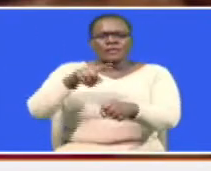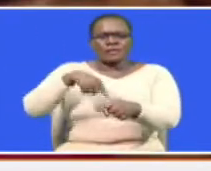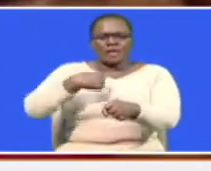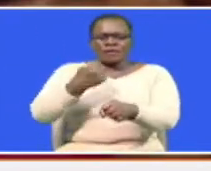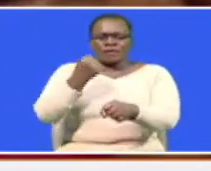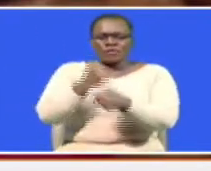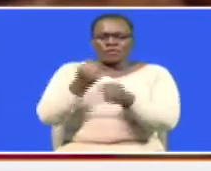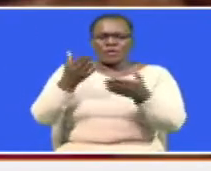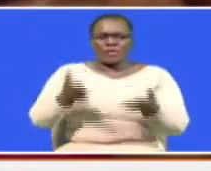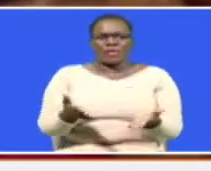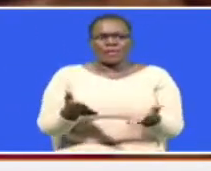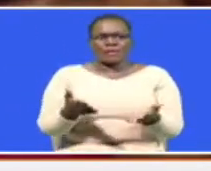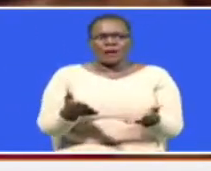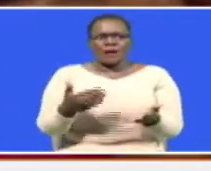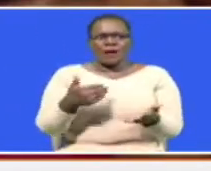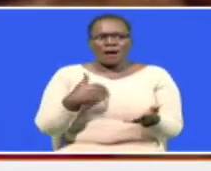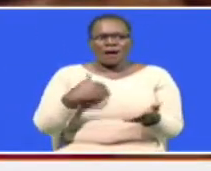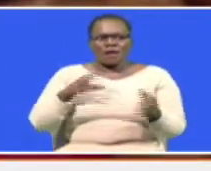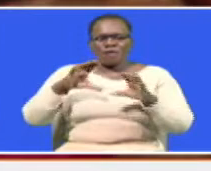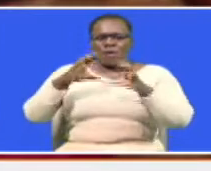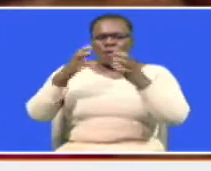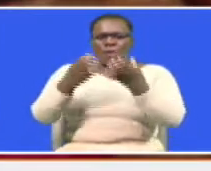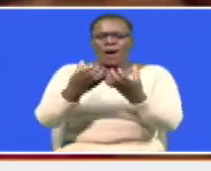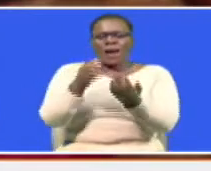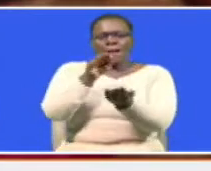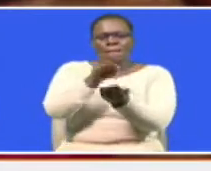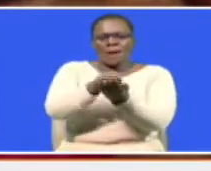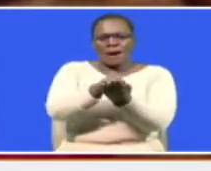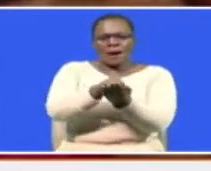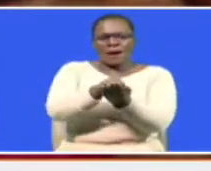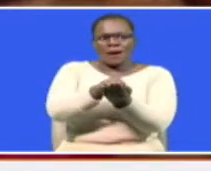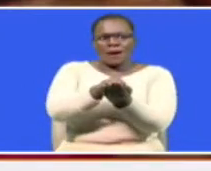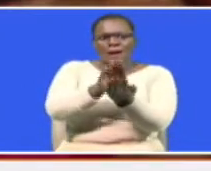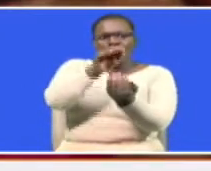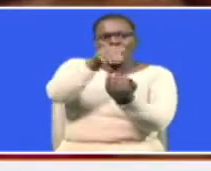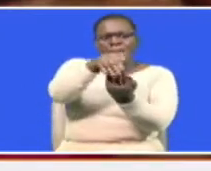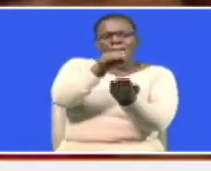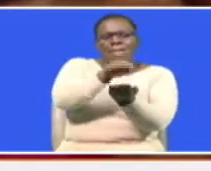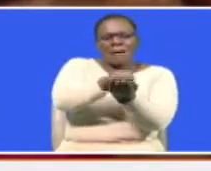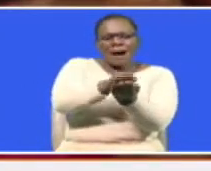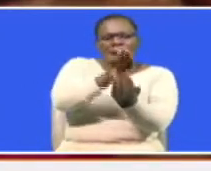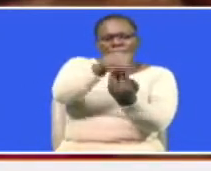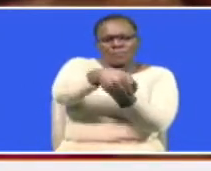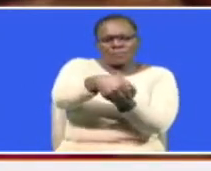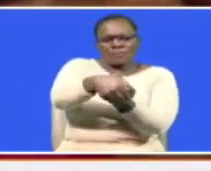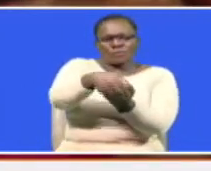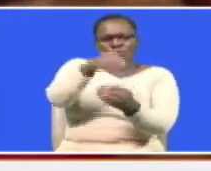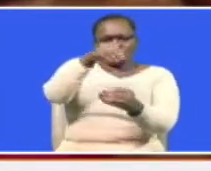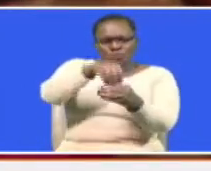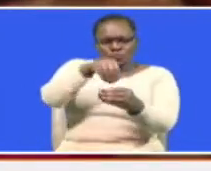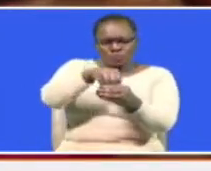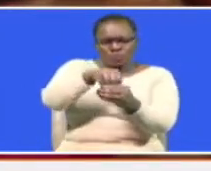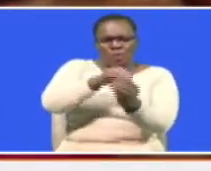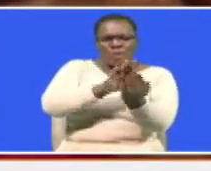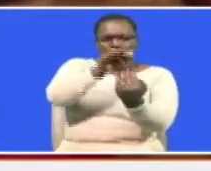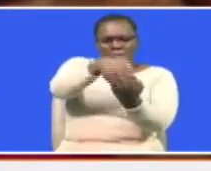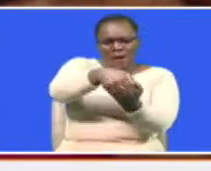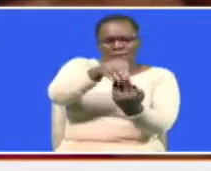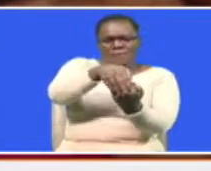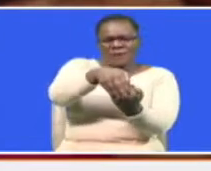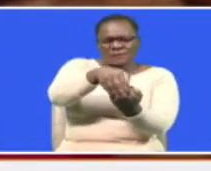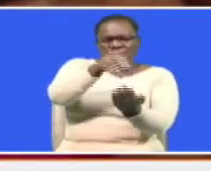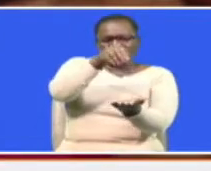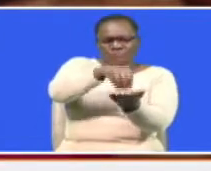doing today in terms of having a glow bank, and we all know that the work of a bank is where people deposit money. So depositing of